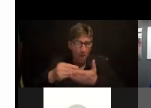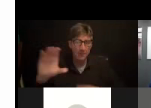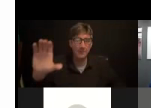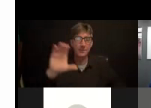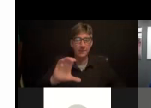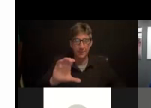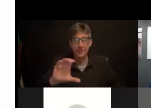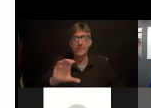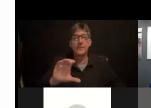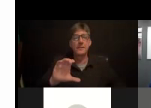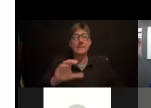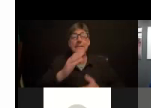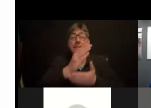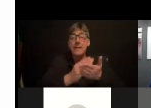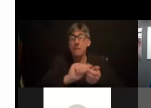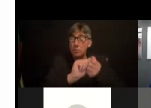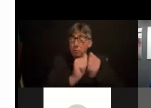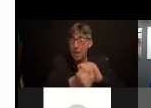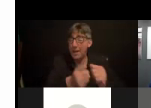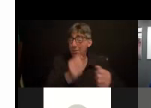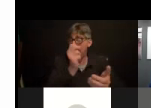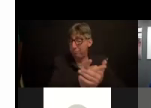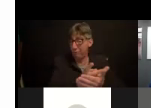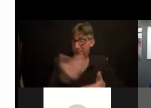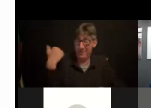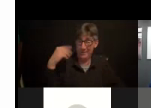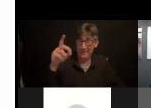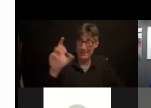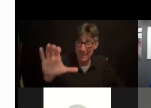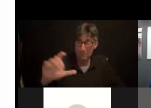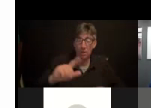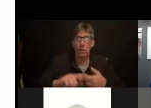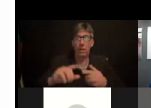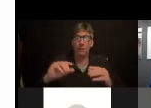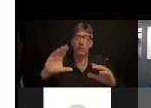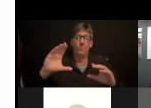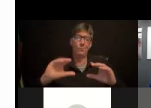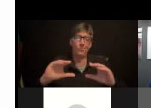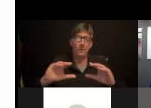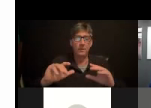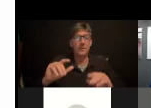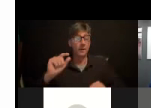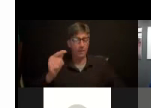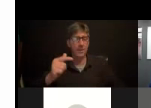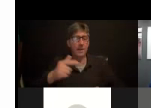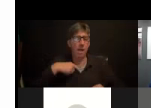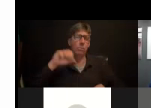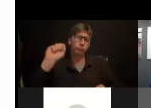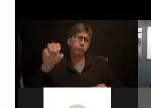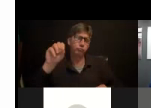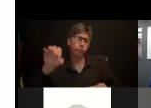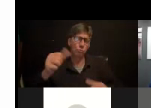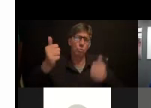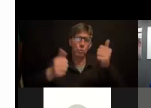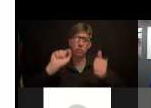implementing, some of the changes that were approved in December 2020. And I will call those out as we go through. And just a reminder that this is a